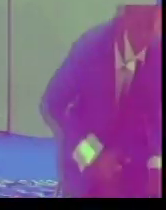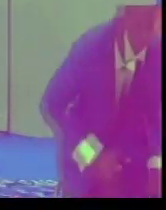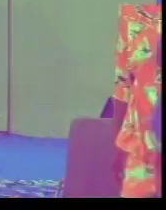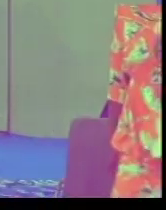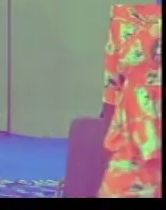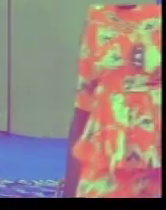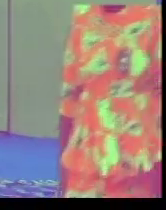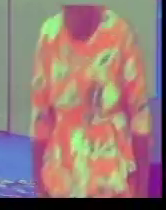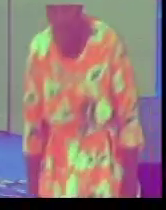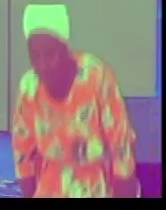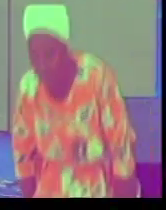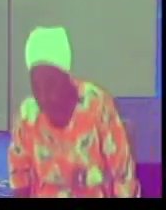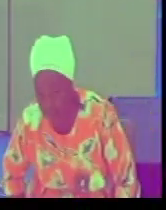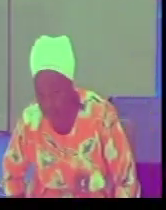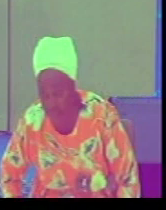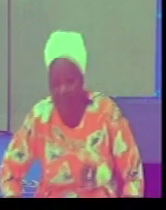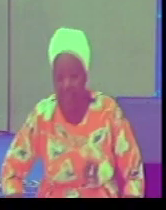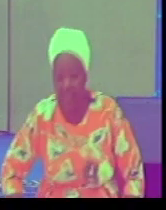welcome, sir.